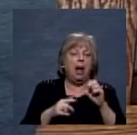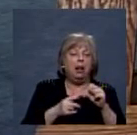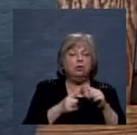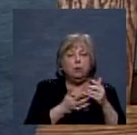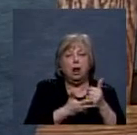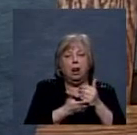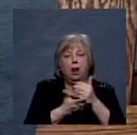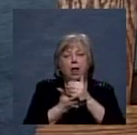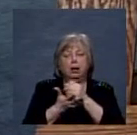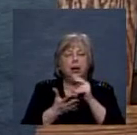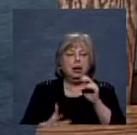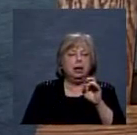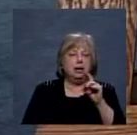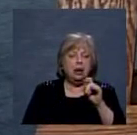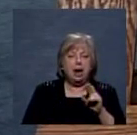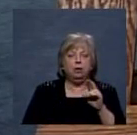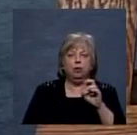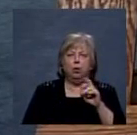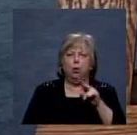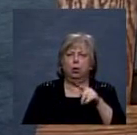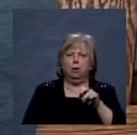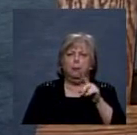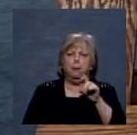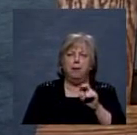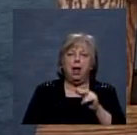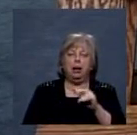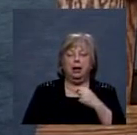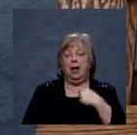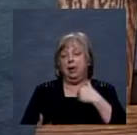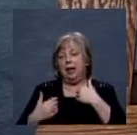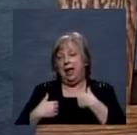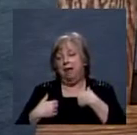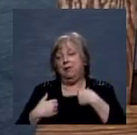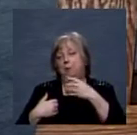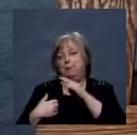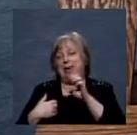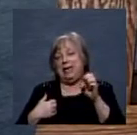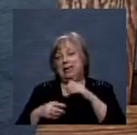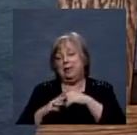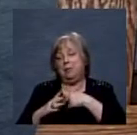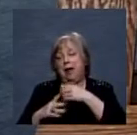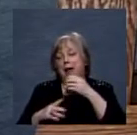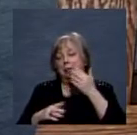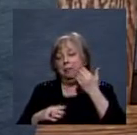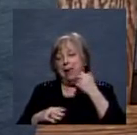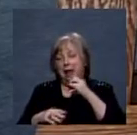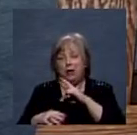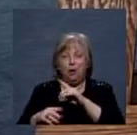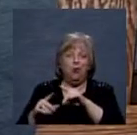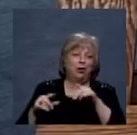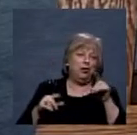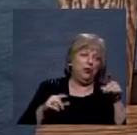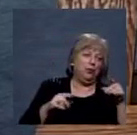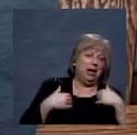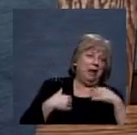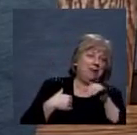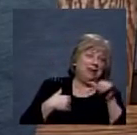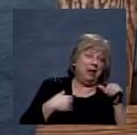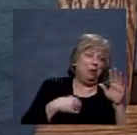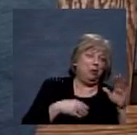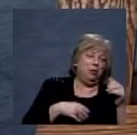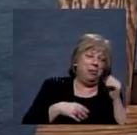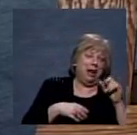pollen, I could have bees in my backyard, you can have them in your backyard, and they'll wave at each other as they go by. Yeah. So it's not